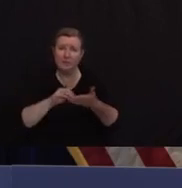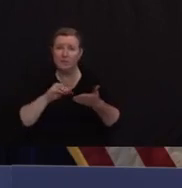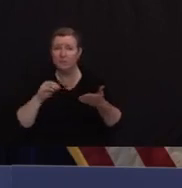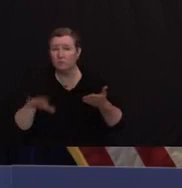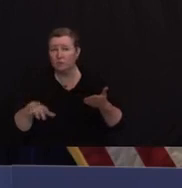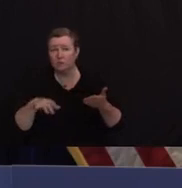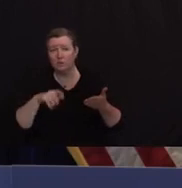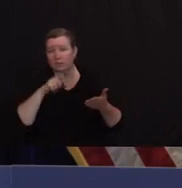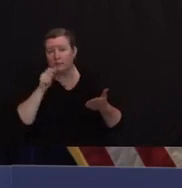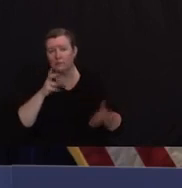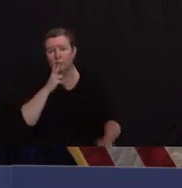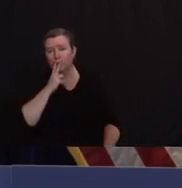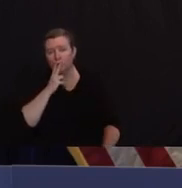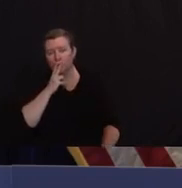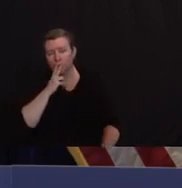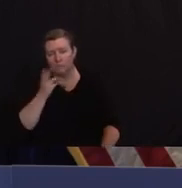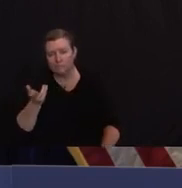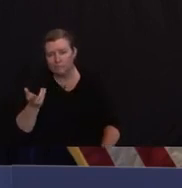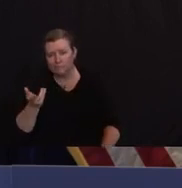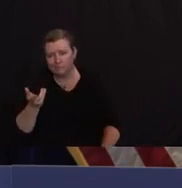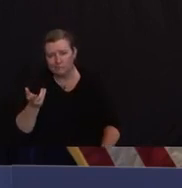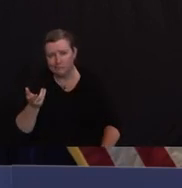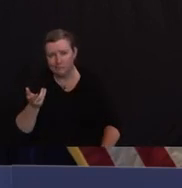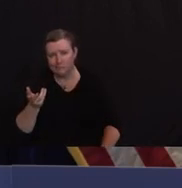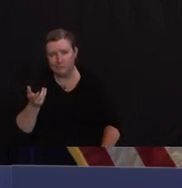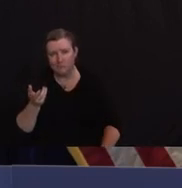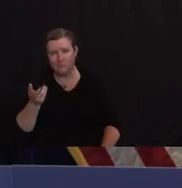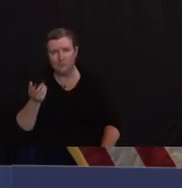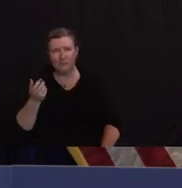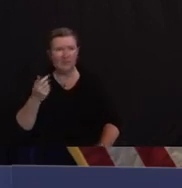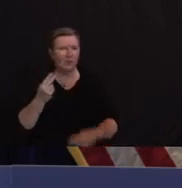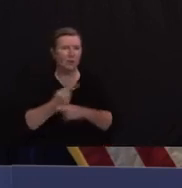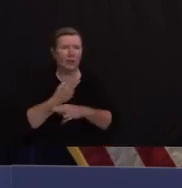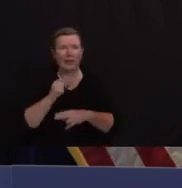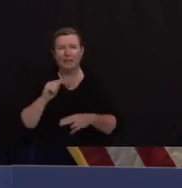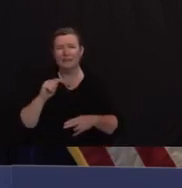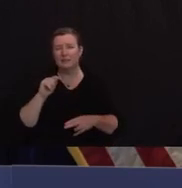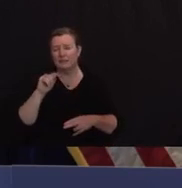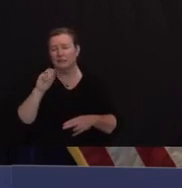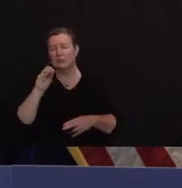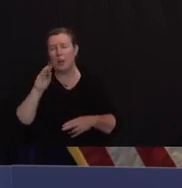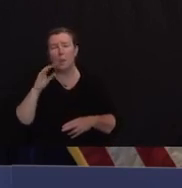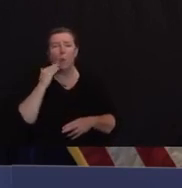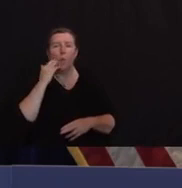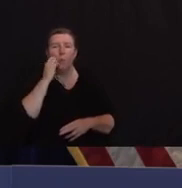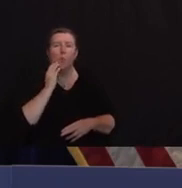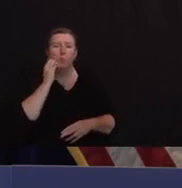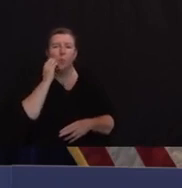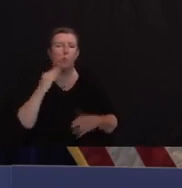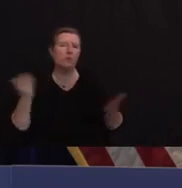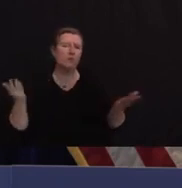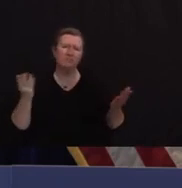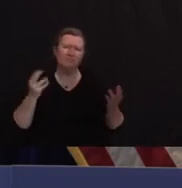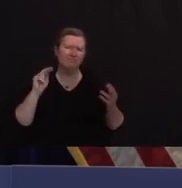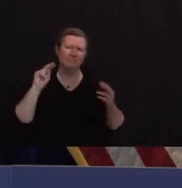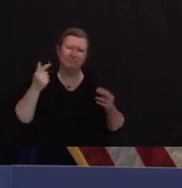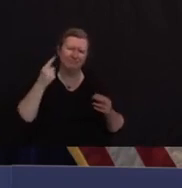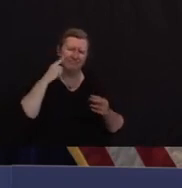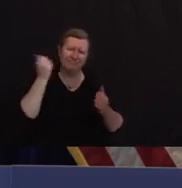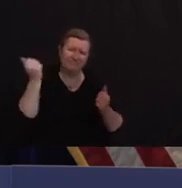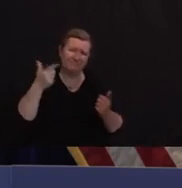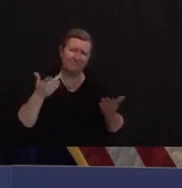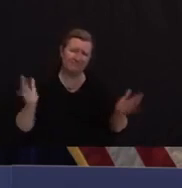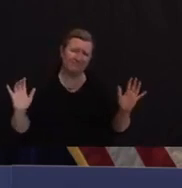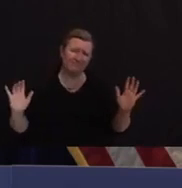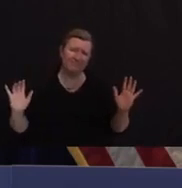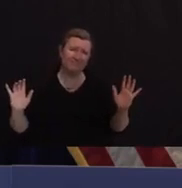tobacco product are unsafe for youth. E-cigarettes are the most used tobacco product among U.S. middle and